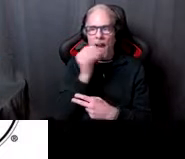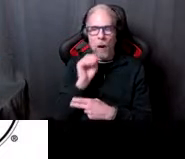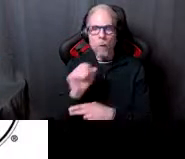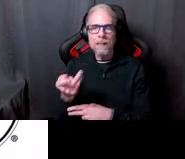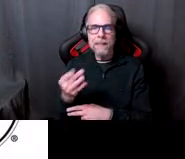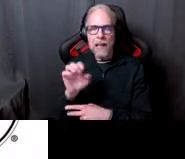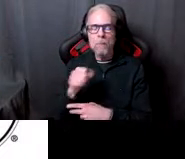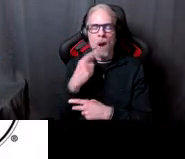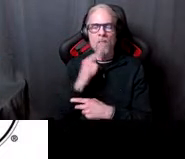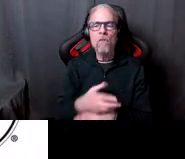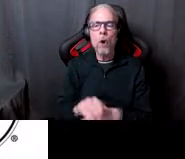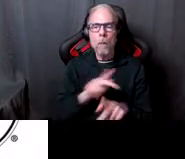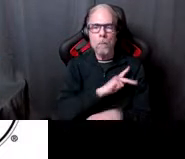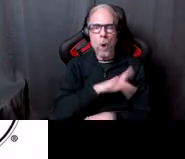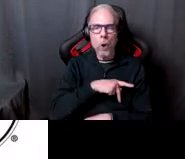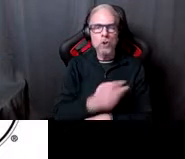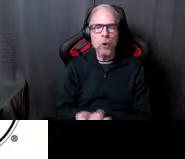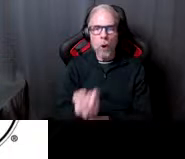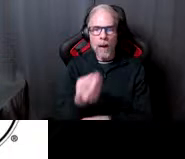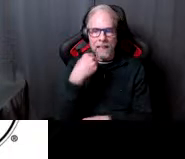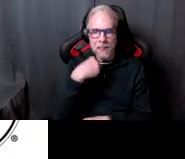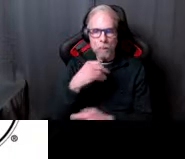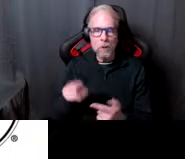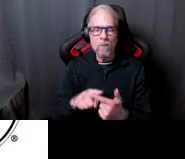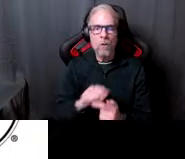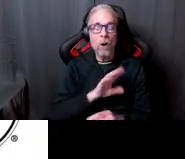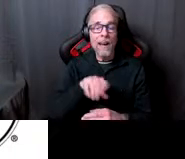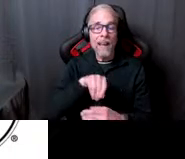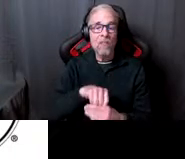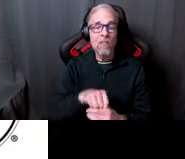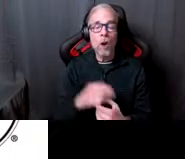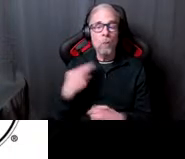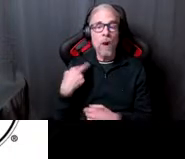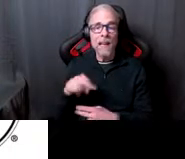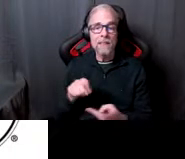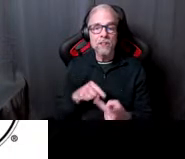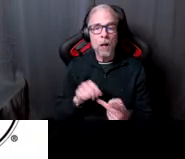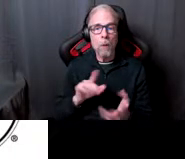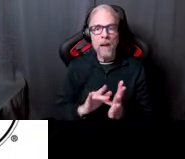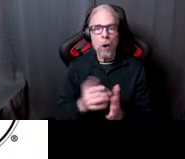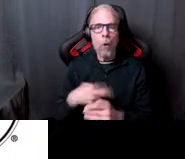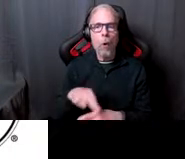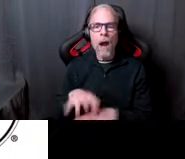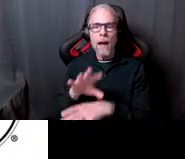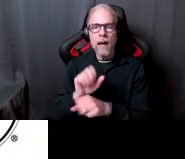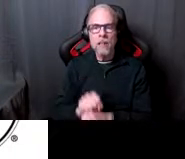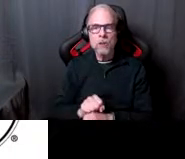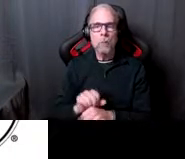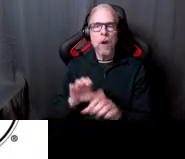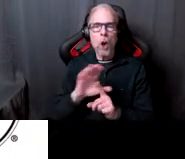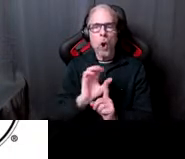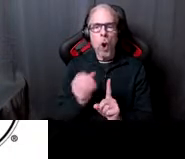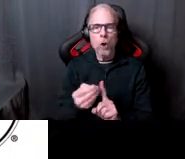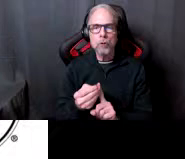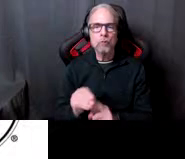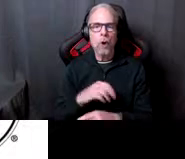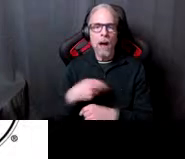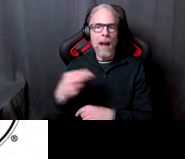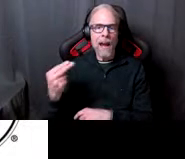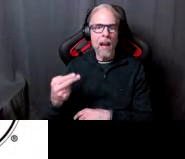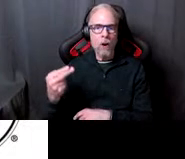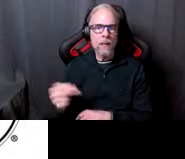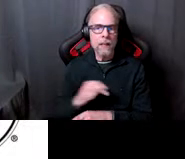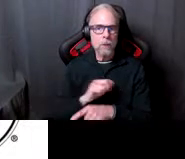consumption as part of their traditional, religious, medicinal, or other customary cultural heritage practices.